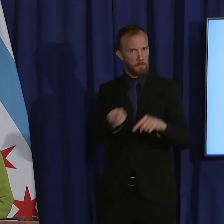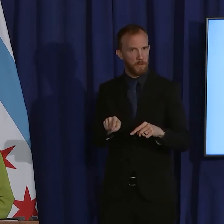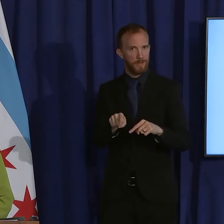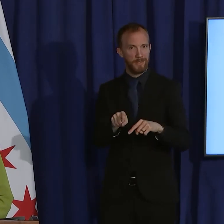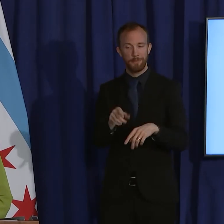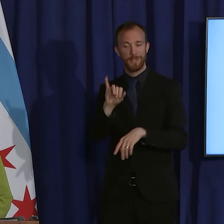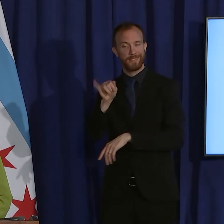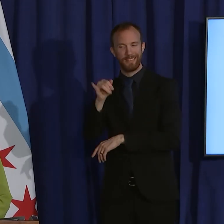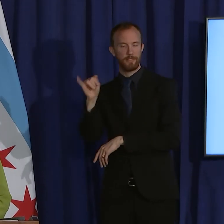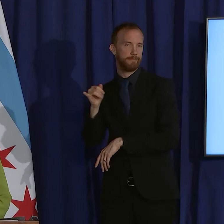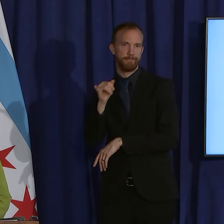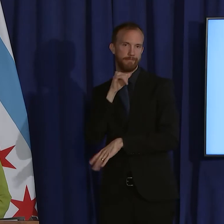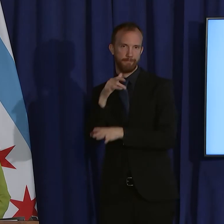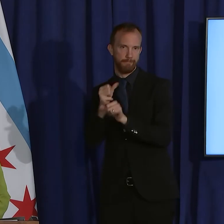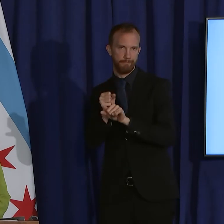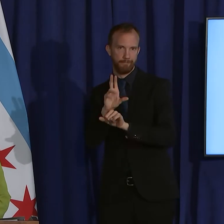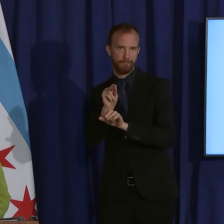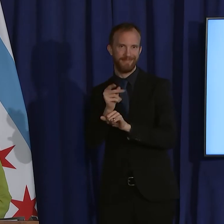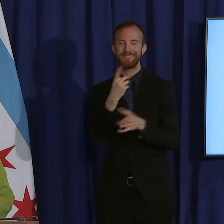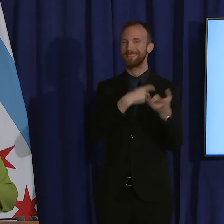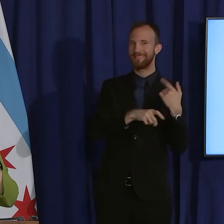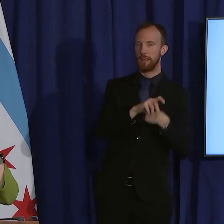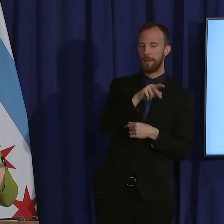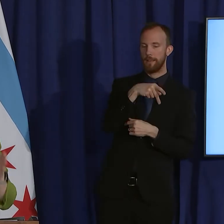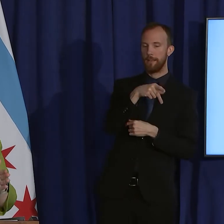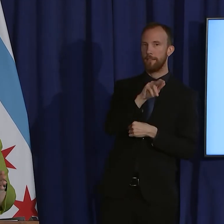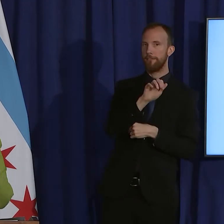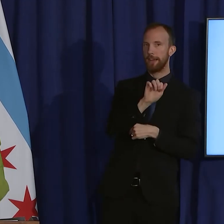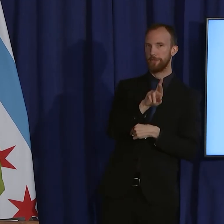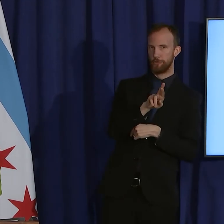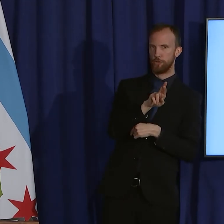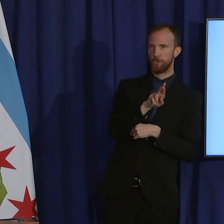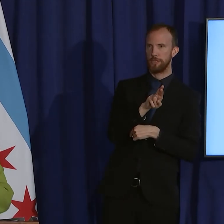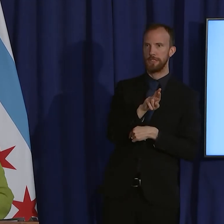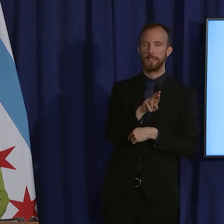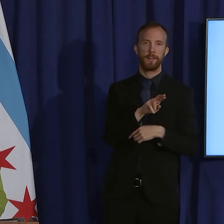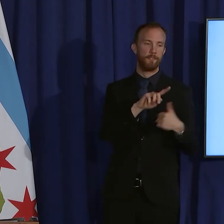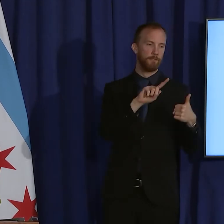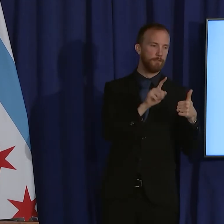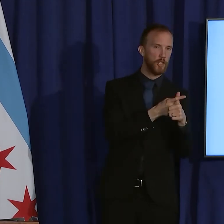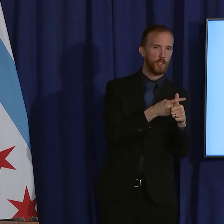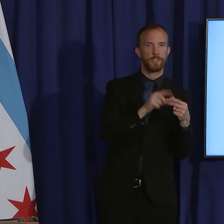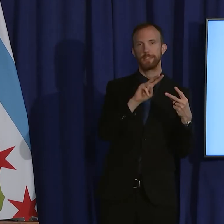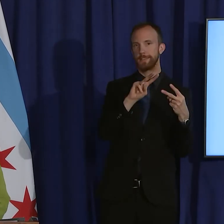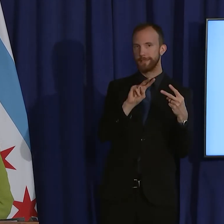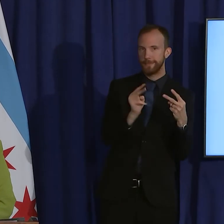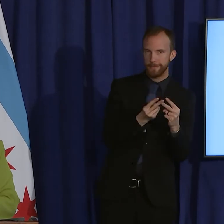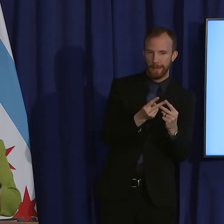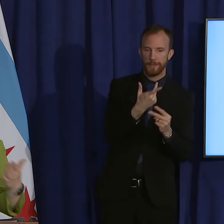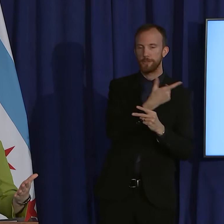the Pfizer vaccine instead at Chicago State. We'll be scheduling first and second doses